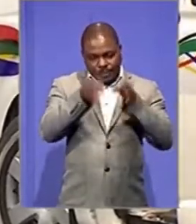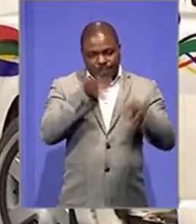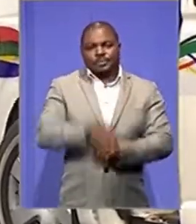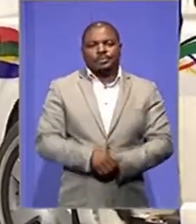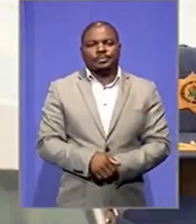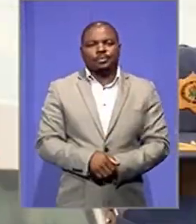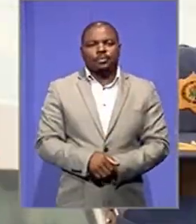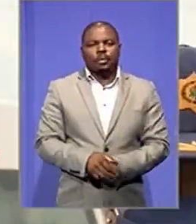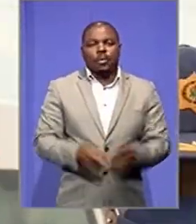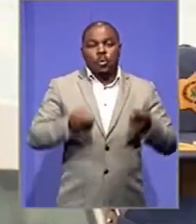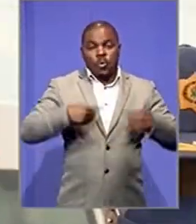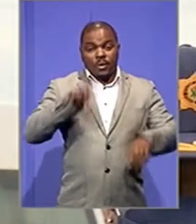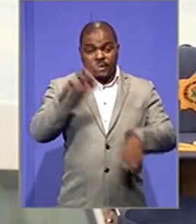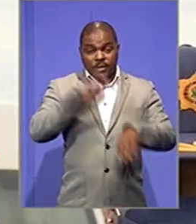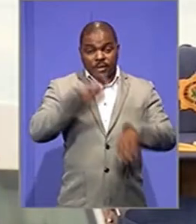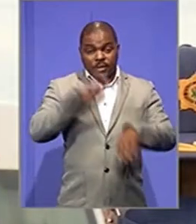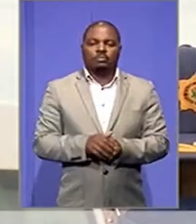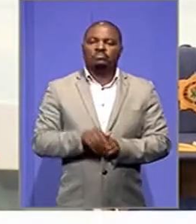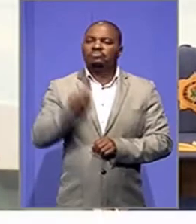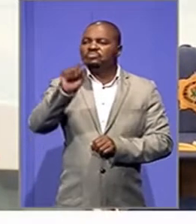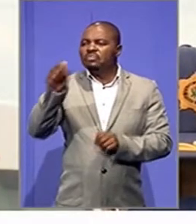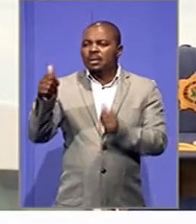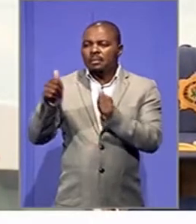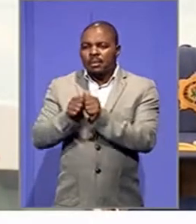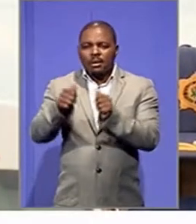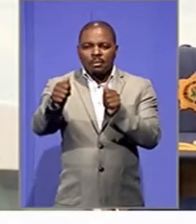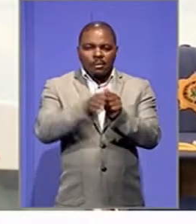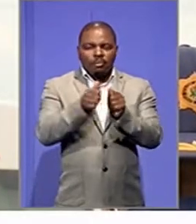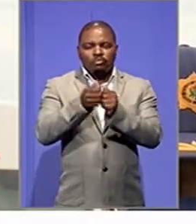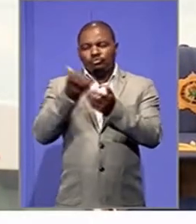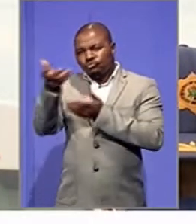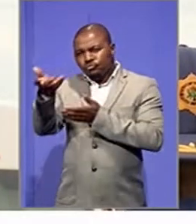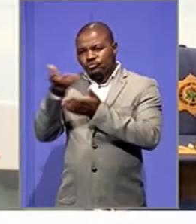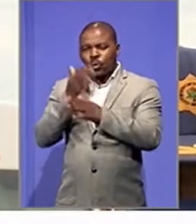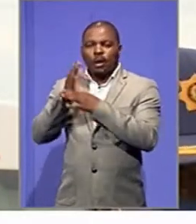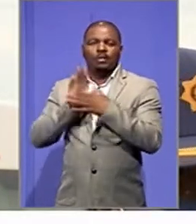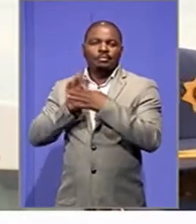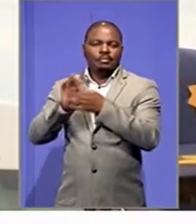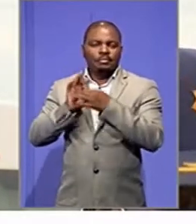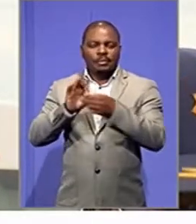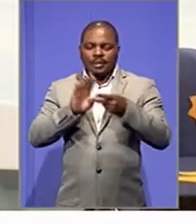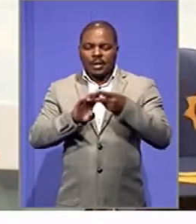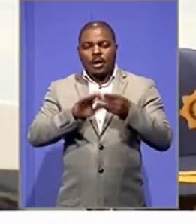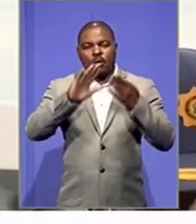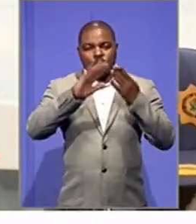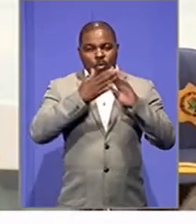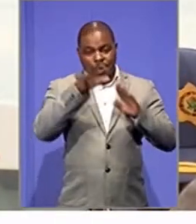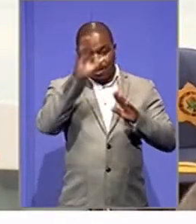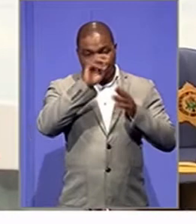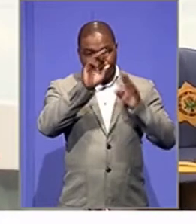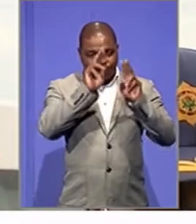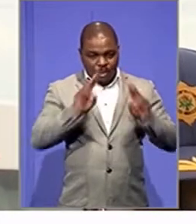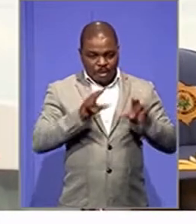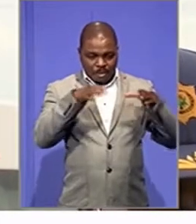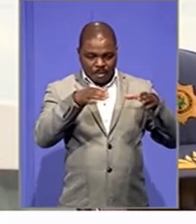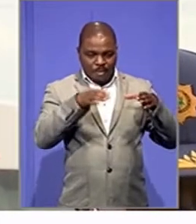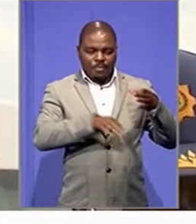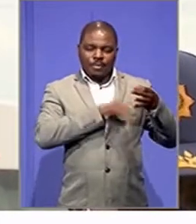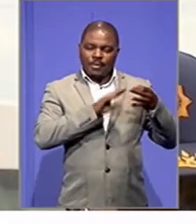is the stakeholder engagement or collaborations, the community policing forum, the issue